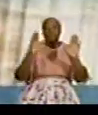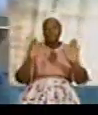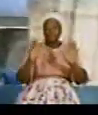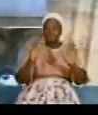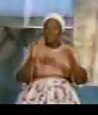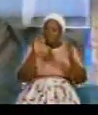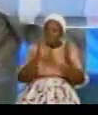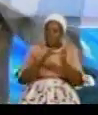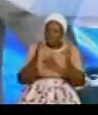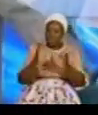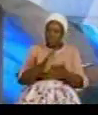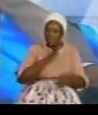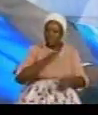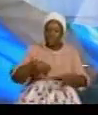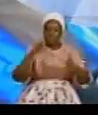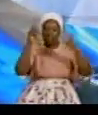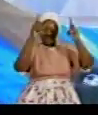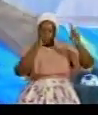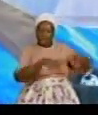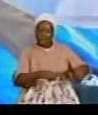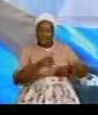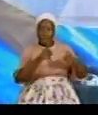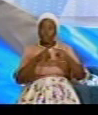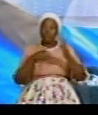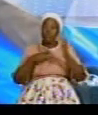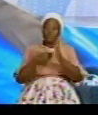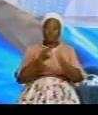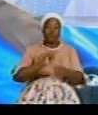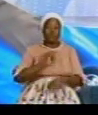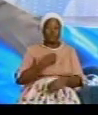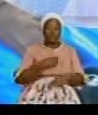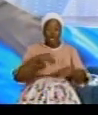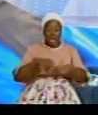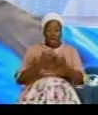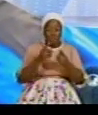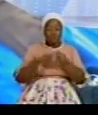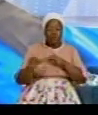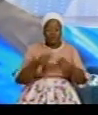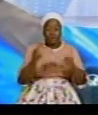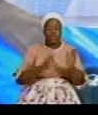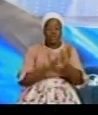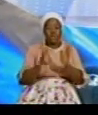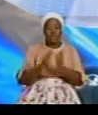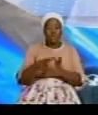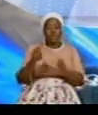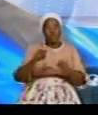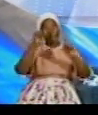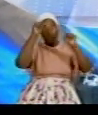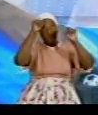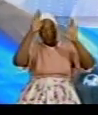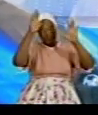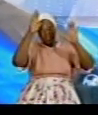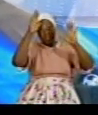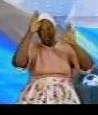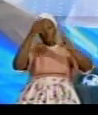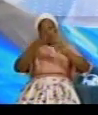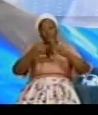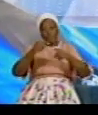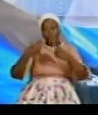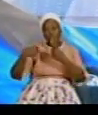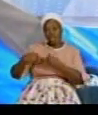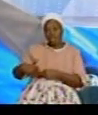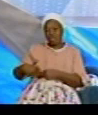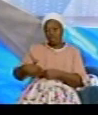Jesus Christ came to show us how to do the will of of the Father from the